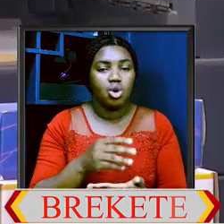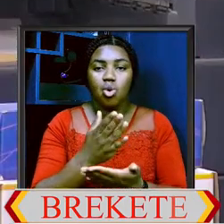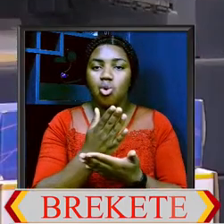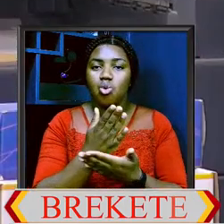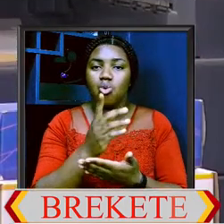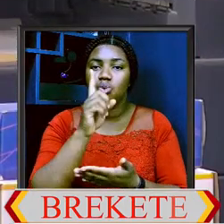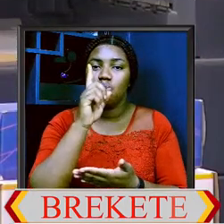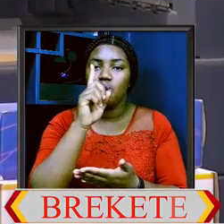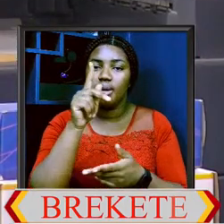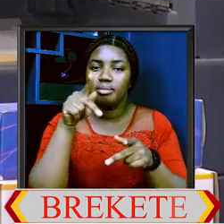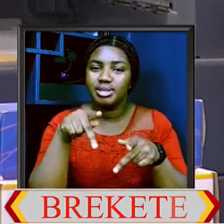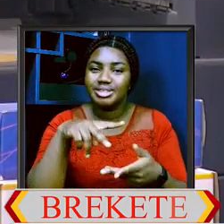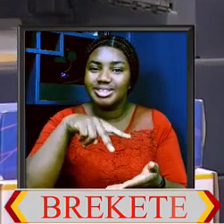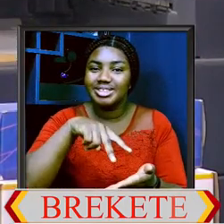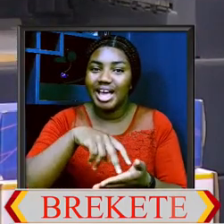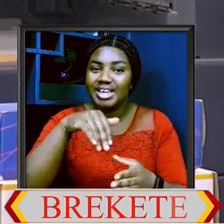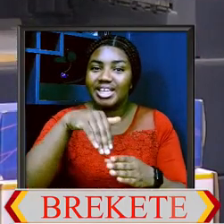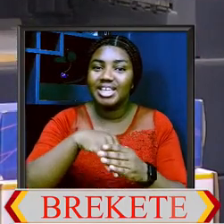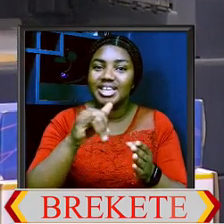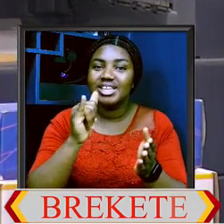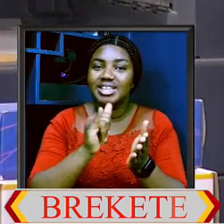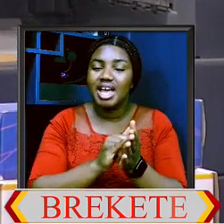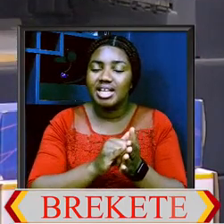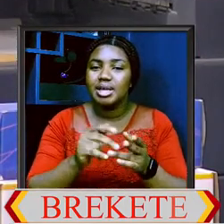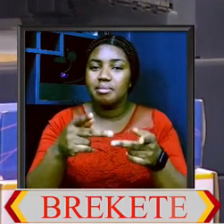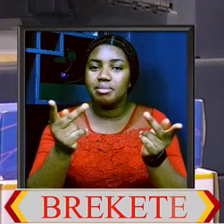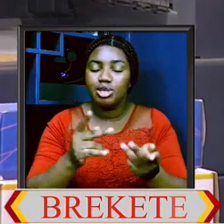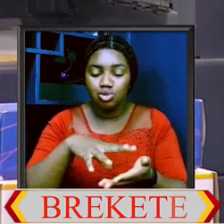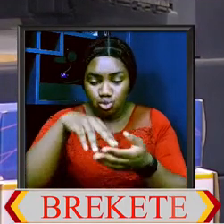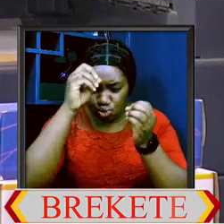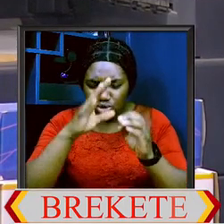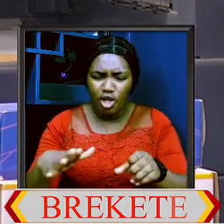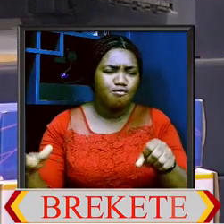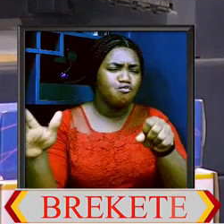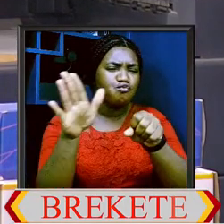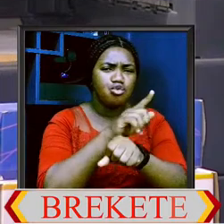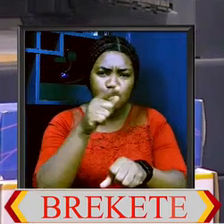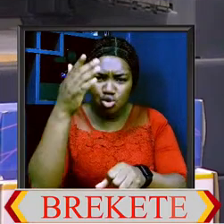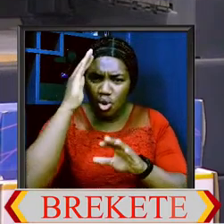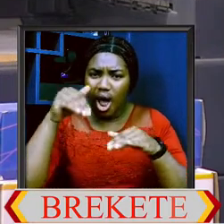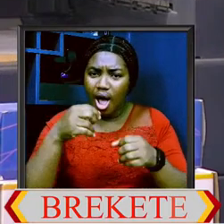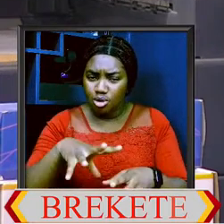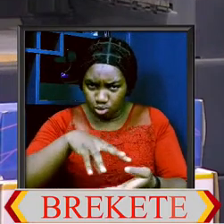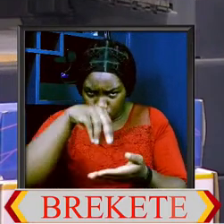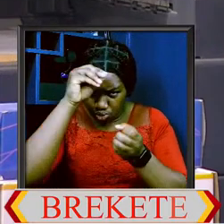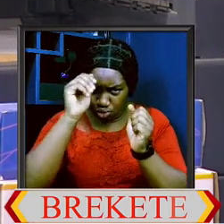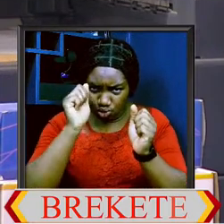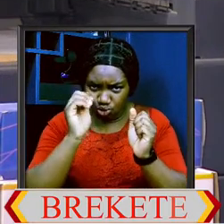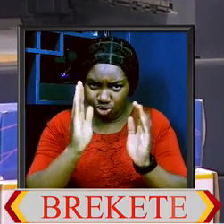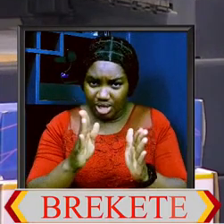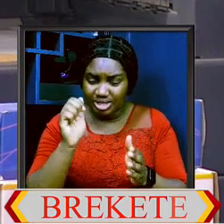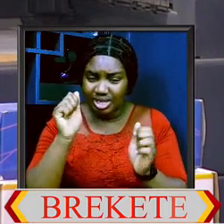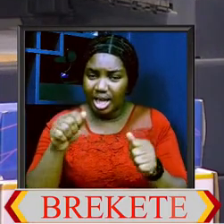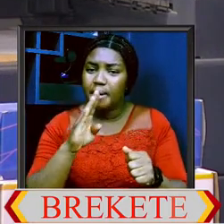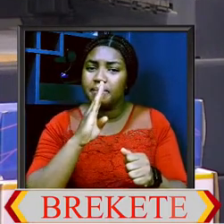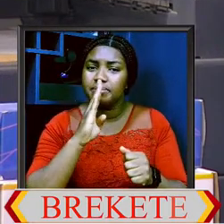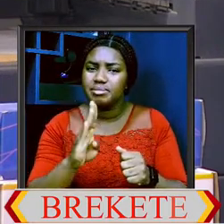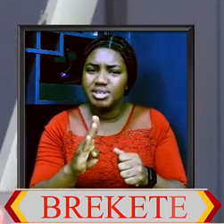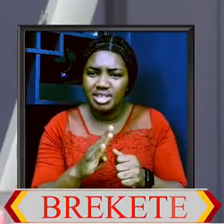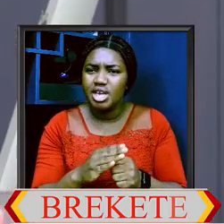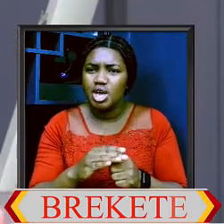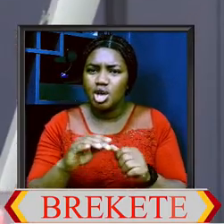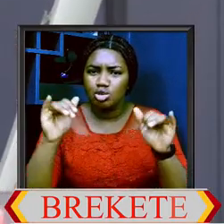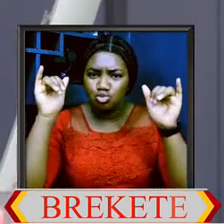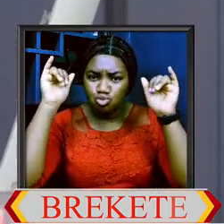stadium that place where we do that thing where students fool everywhere you know how students can be mischievous and the stubborn